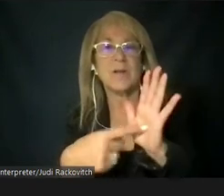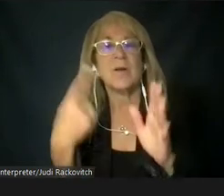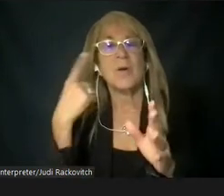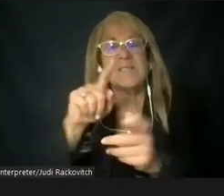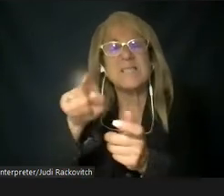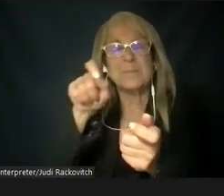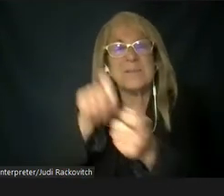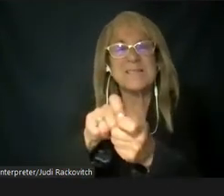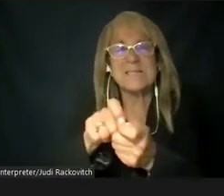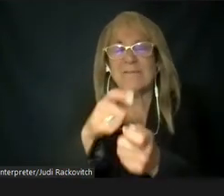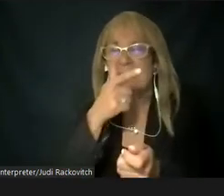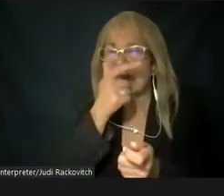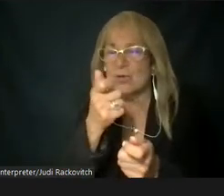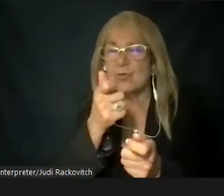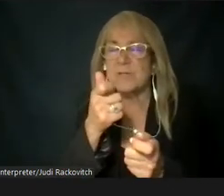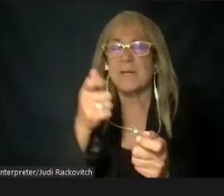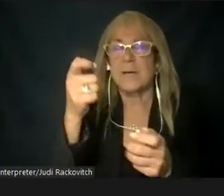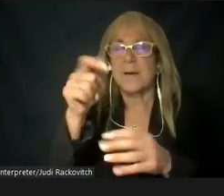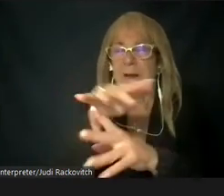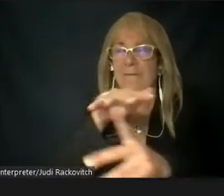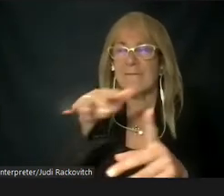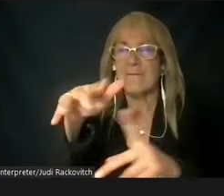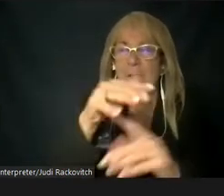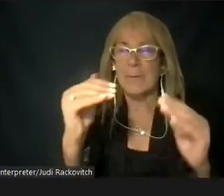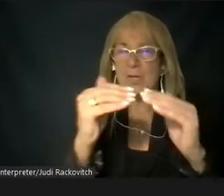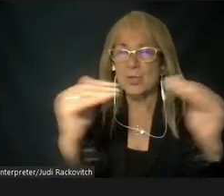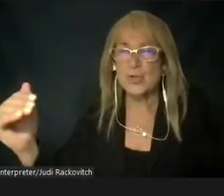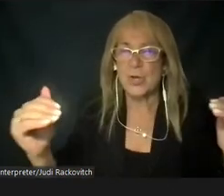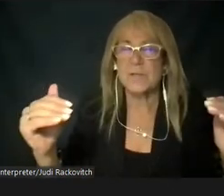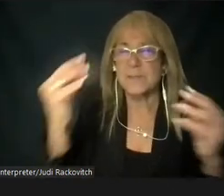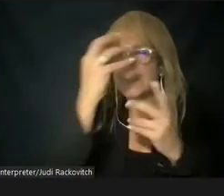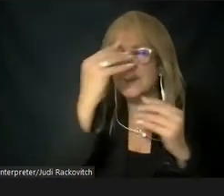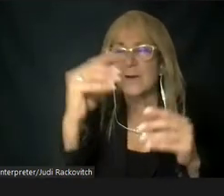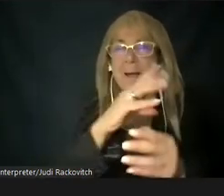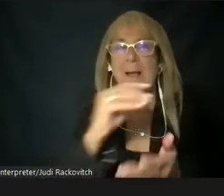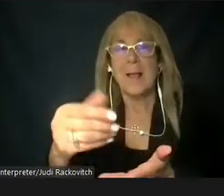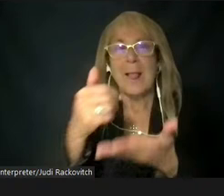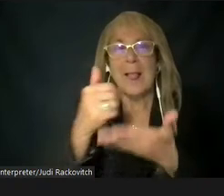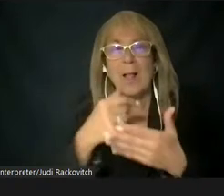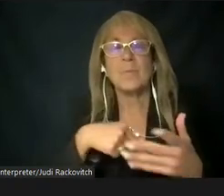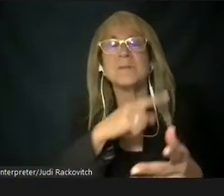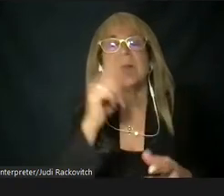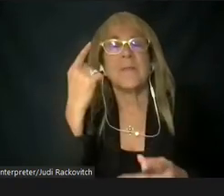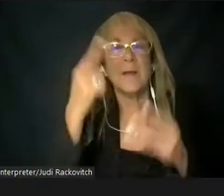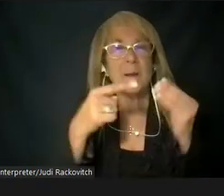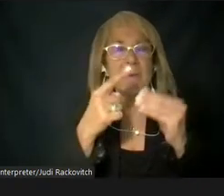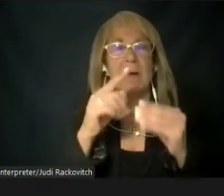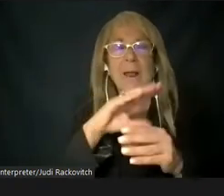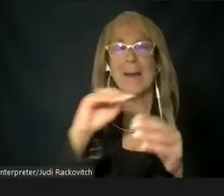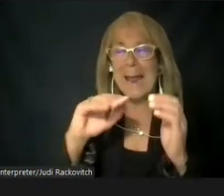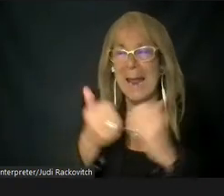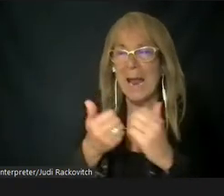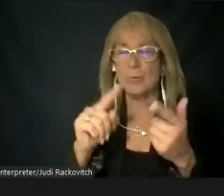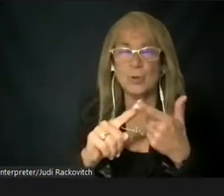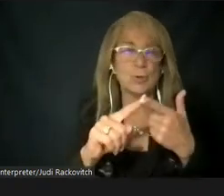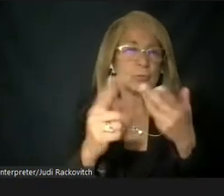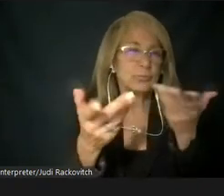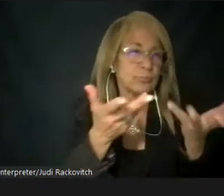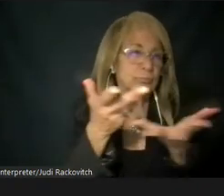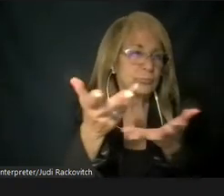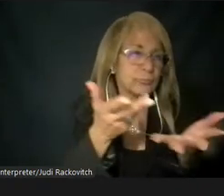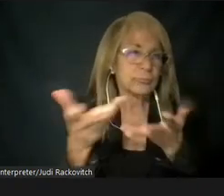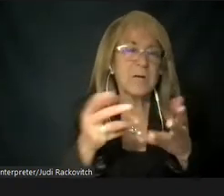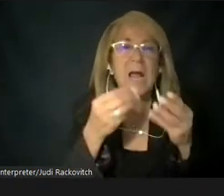considerations. They will help us identify concerns and mitigation if needed, and help to ensure information is circulated as widely as possible.